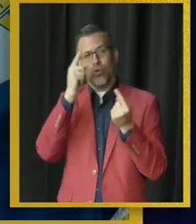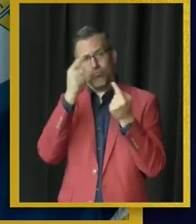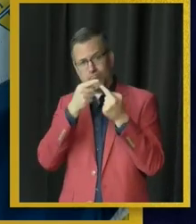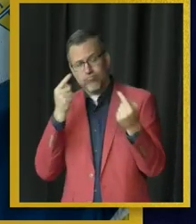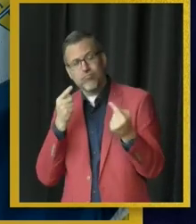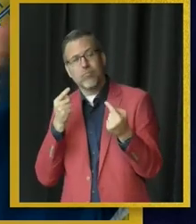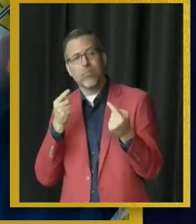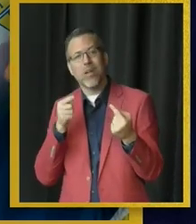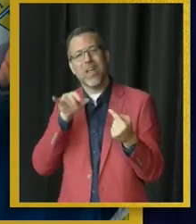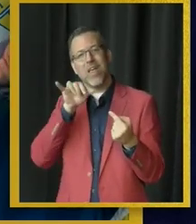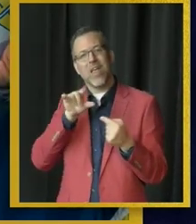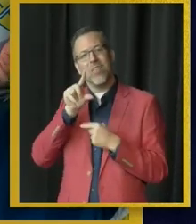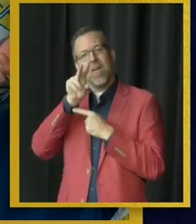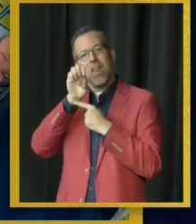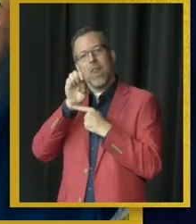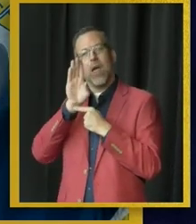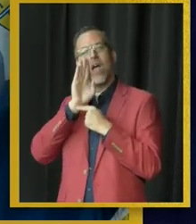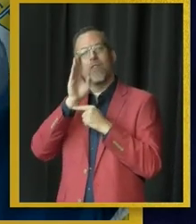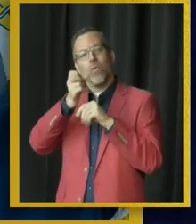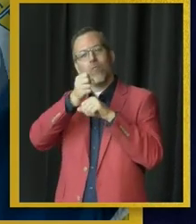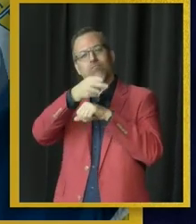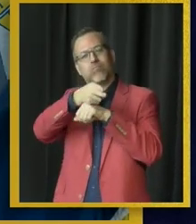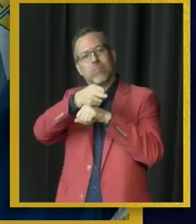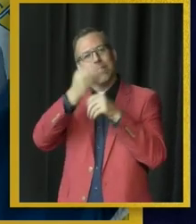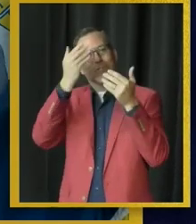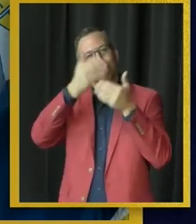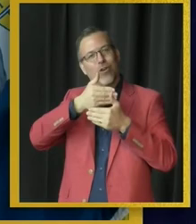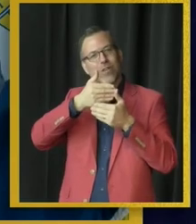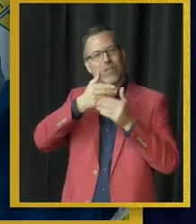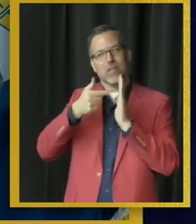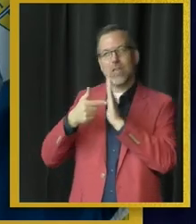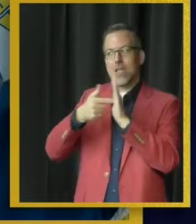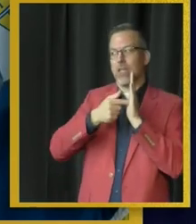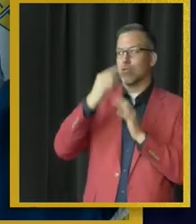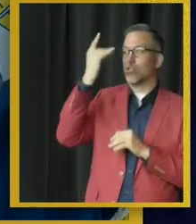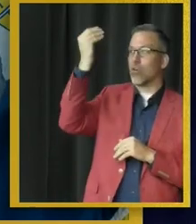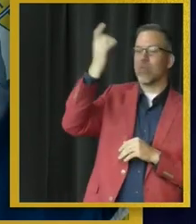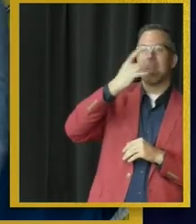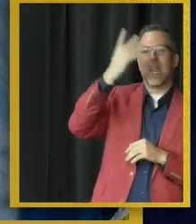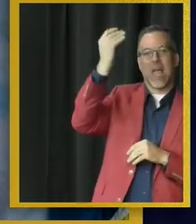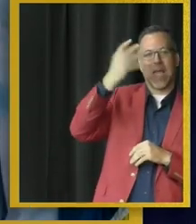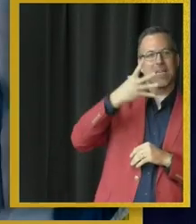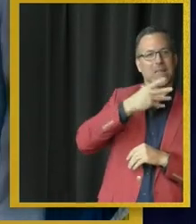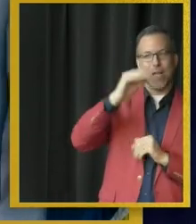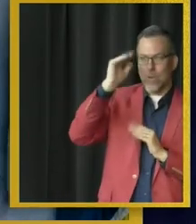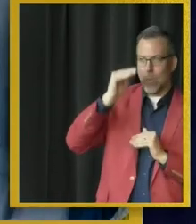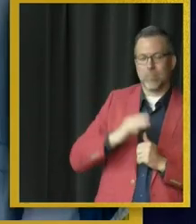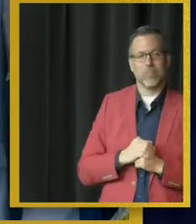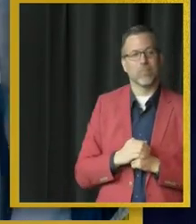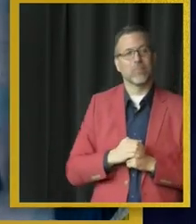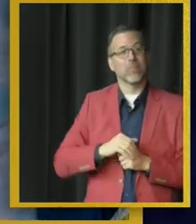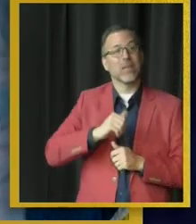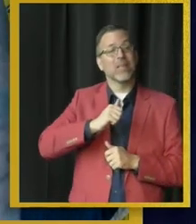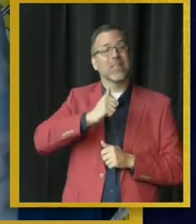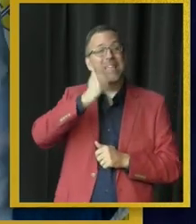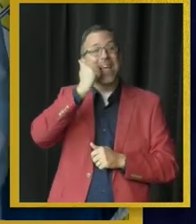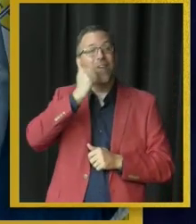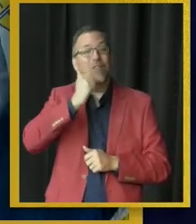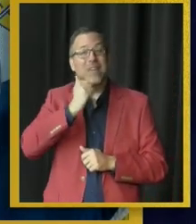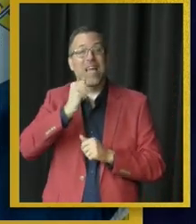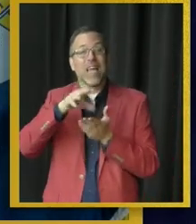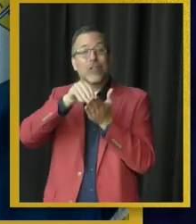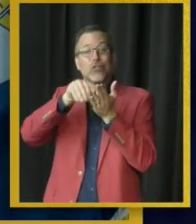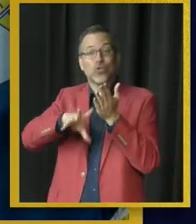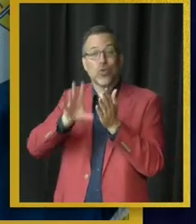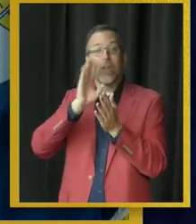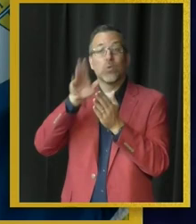love will dispel the darkness, bringing in light and hope. Every day, the students walk right there through